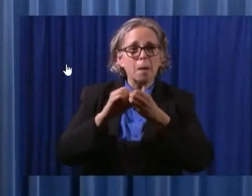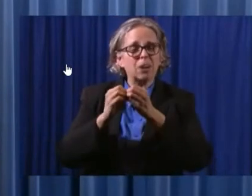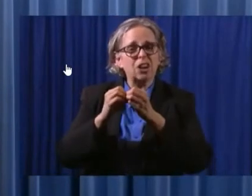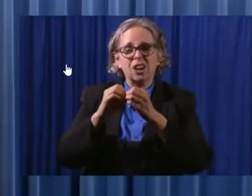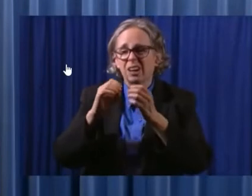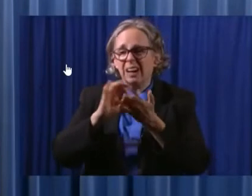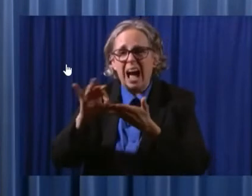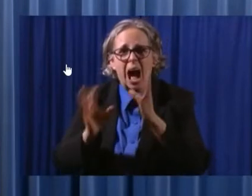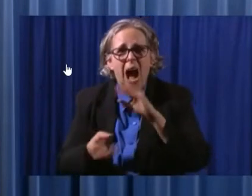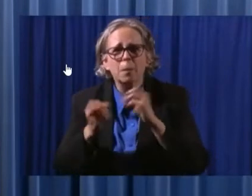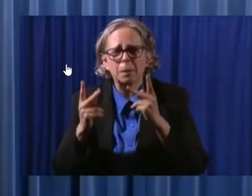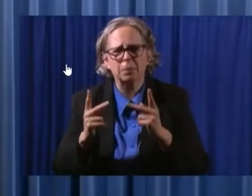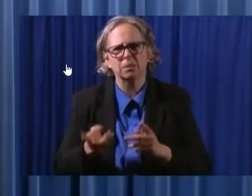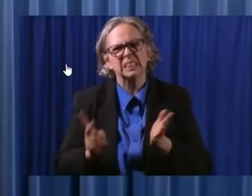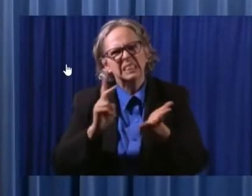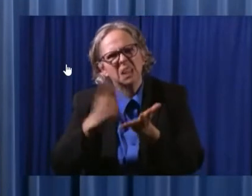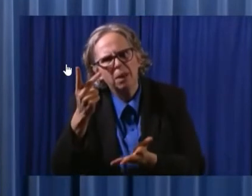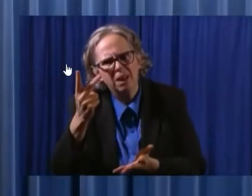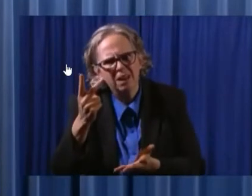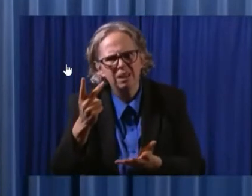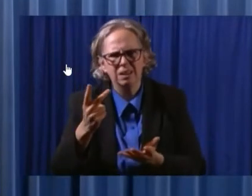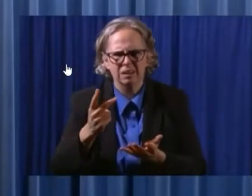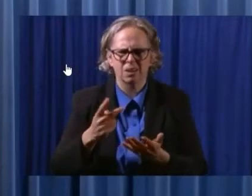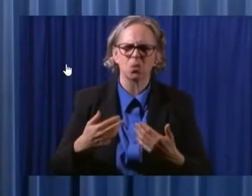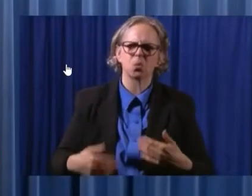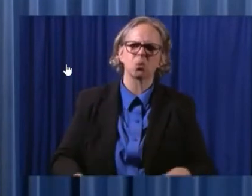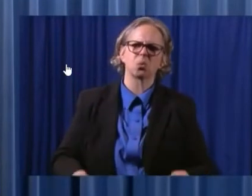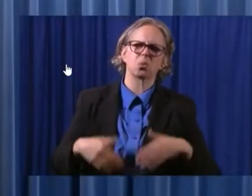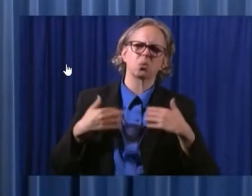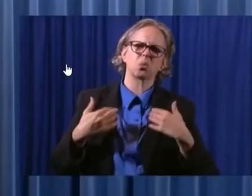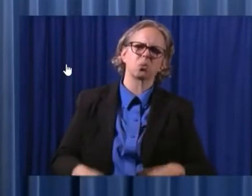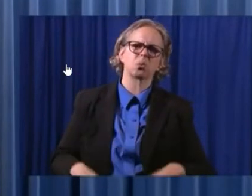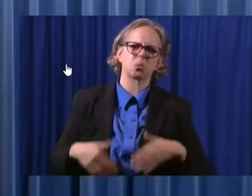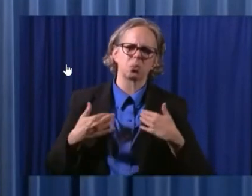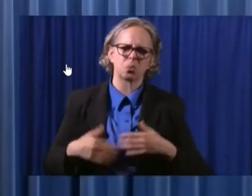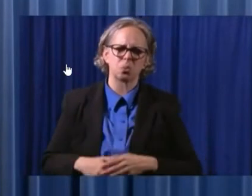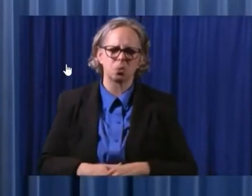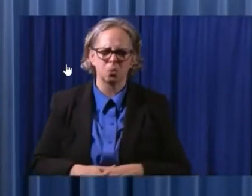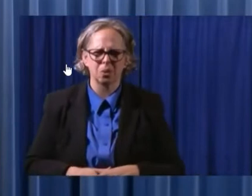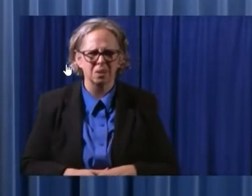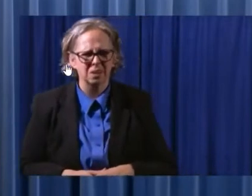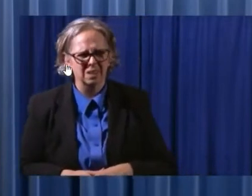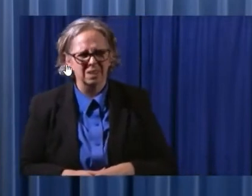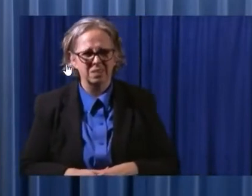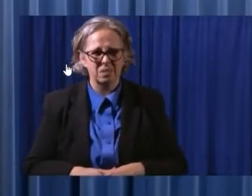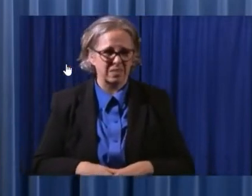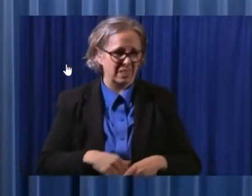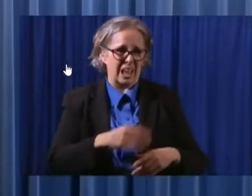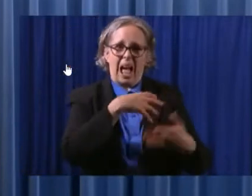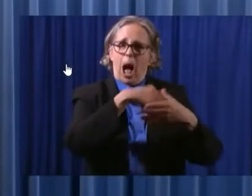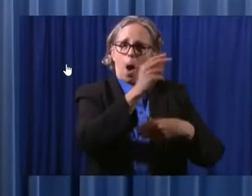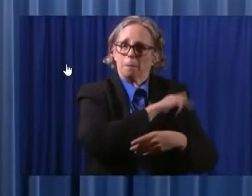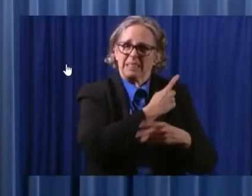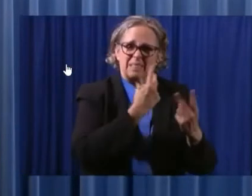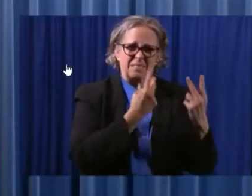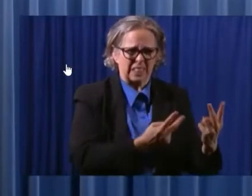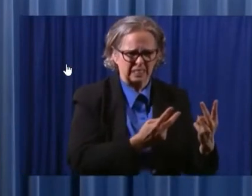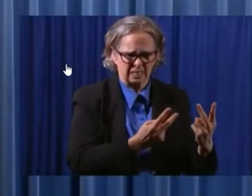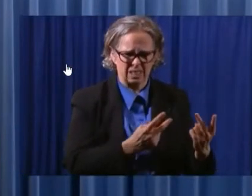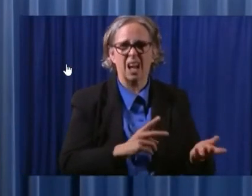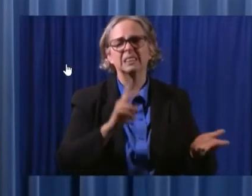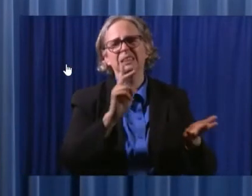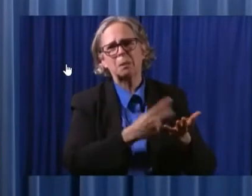simply due to increased testing. The other healthcare data suggests otherwise. Outpatient visits in Butler County have nearly doubled,